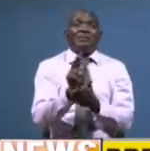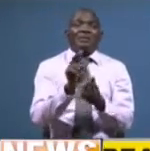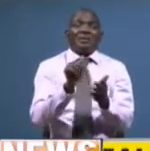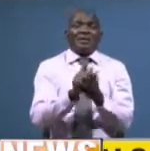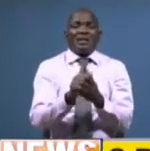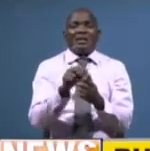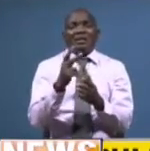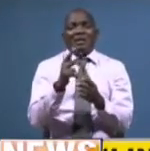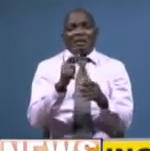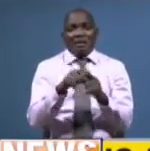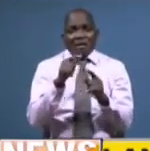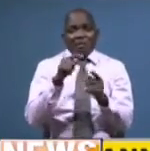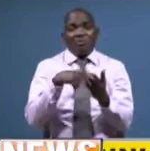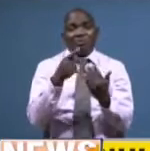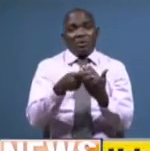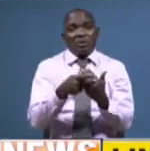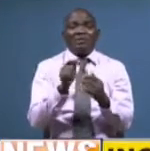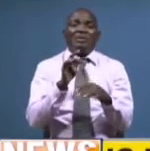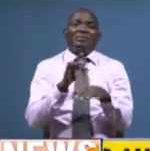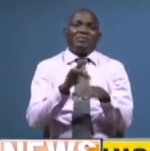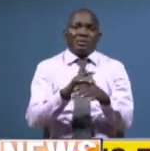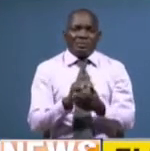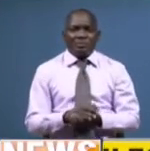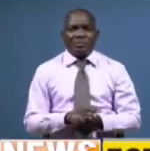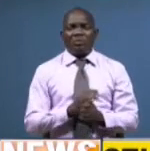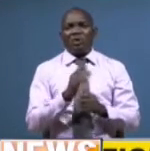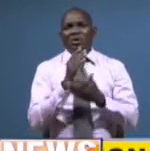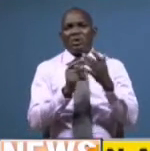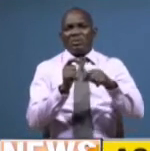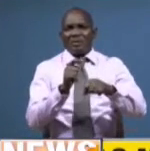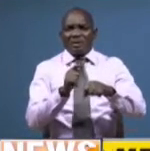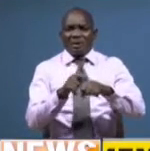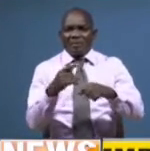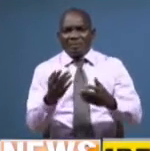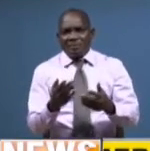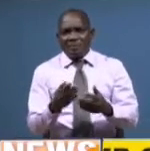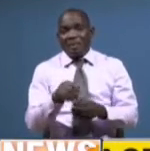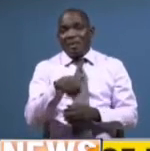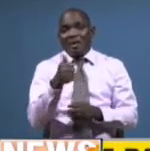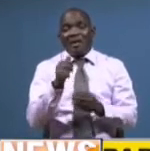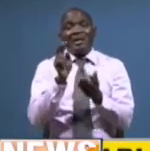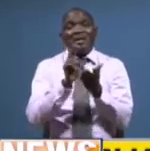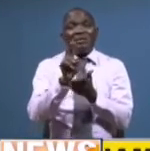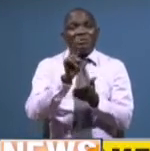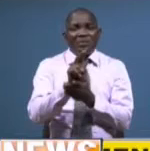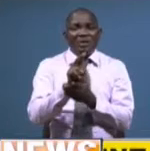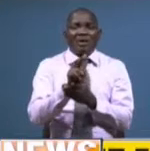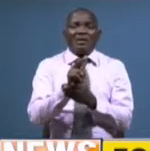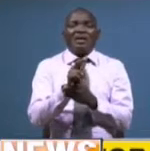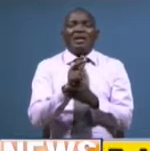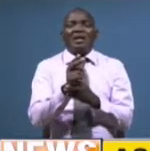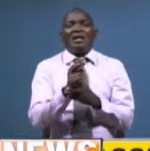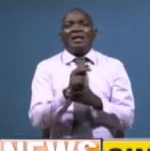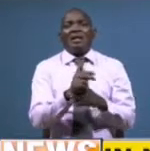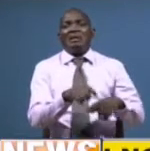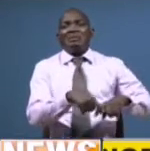the third trimester program will be affected. There are certain times that other campuses would actually be on break,